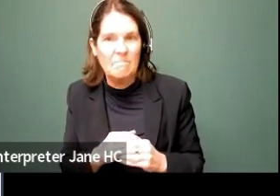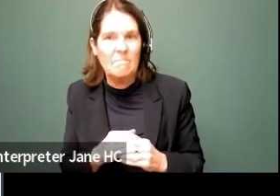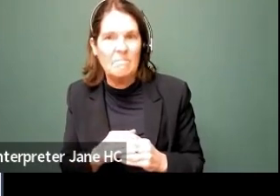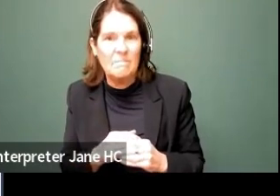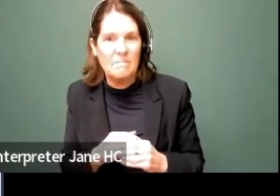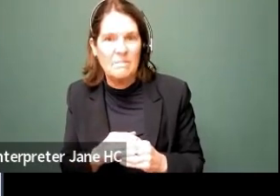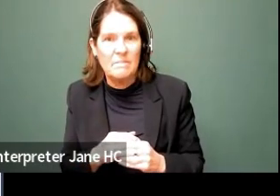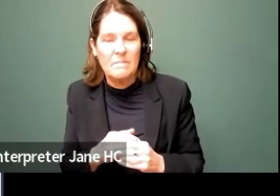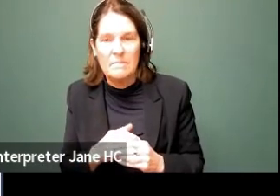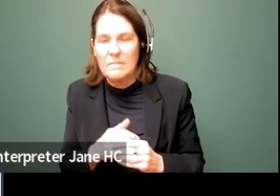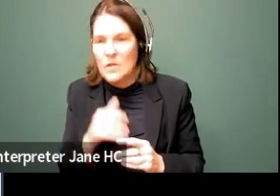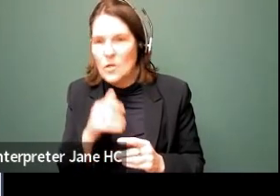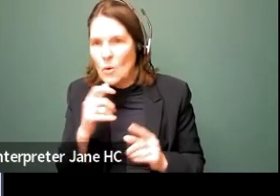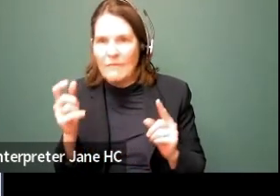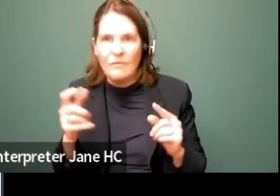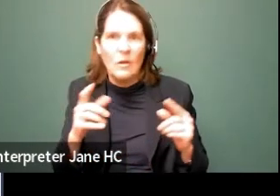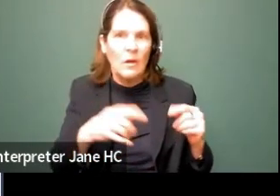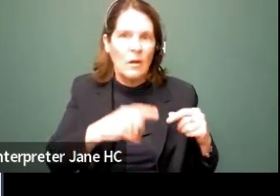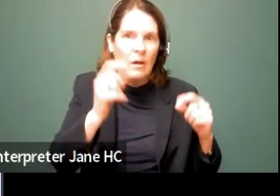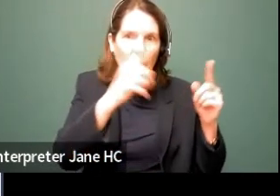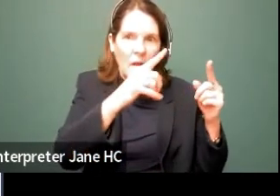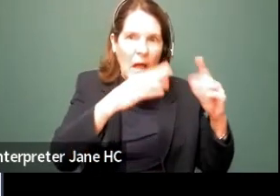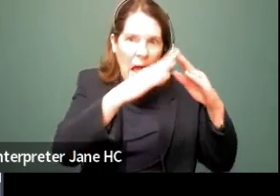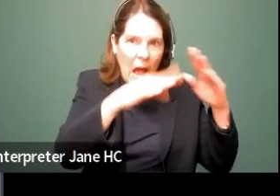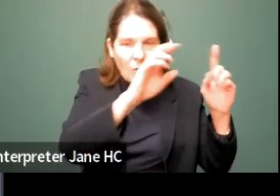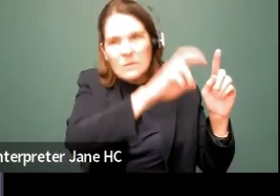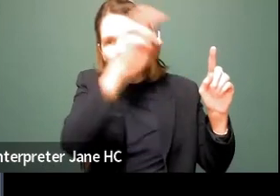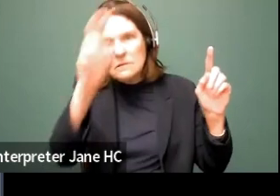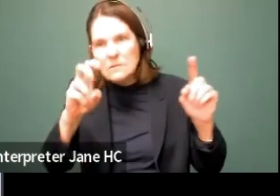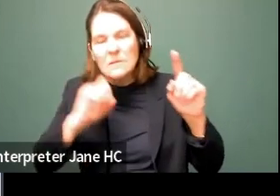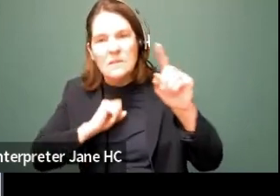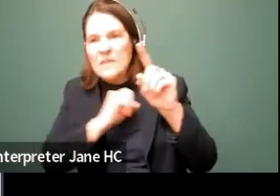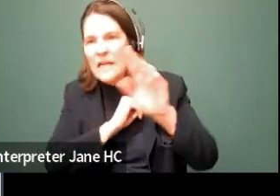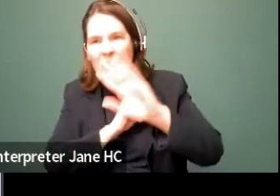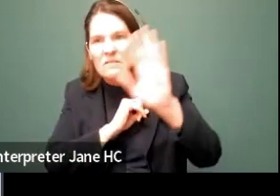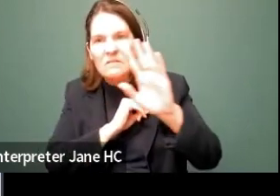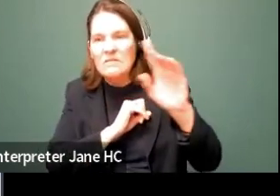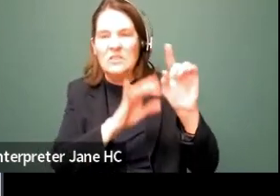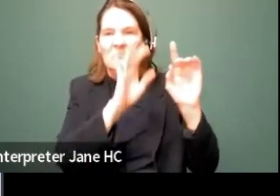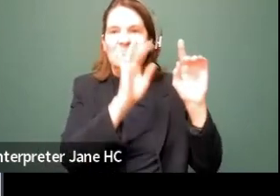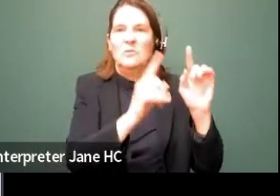there's really no need to go to the Senate side in order to